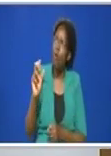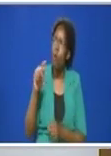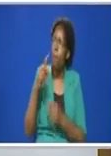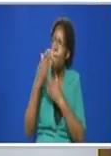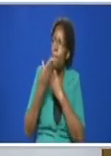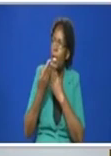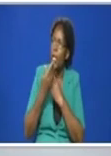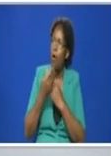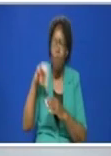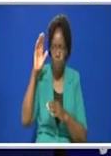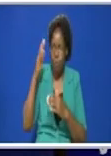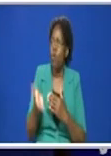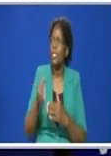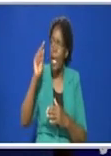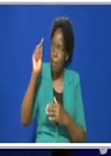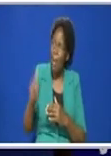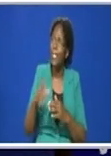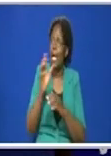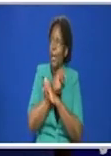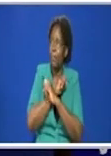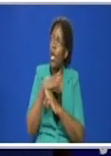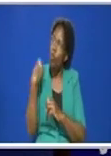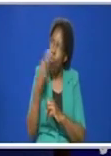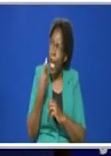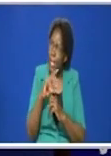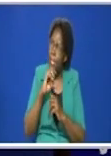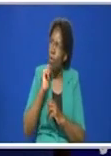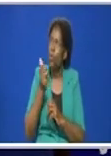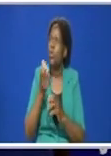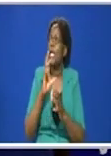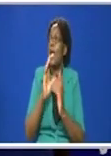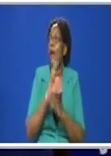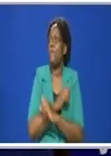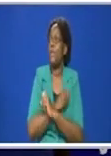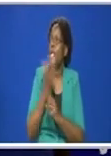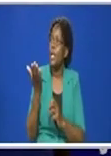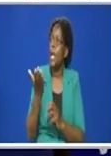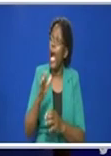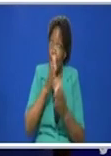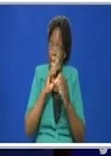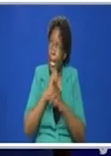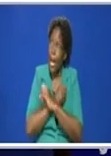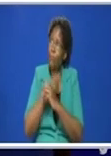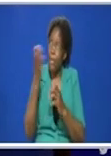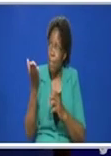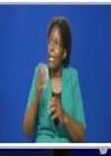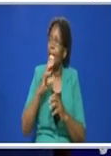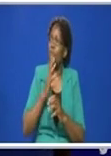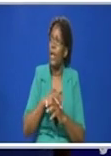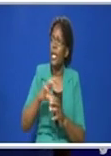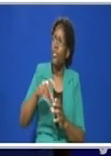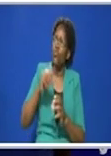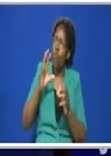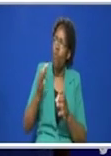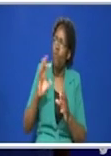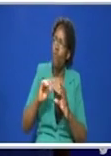doesn't love pork? But you know one thing about pork? Okay, I love pork too. But now sometimes I find it too fatty to enjoy it. Would you like